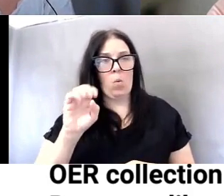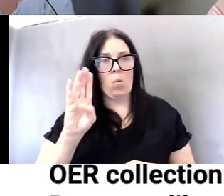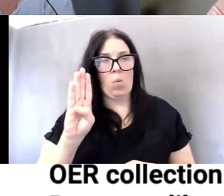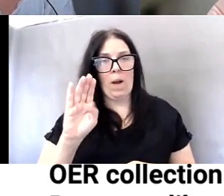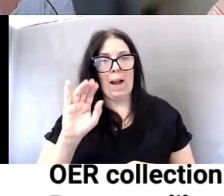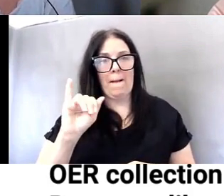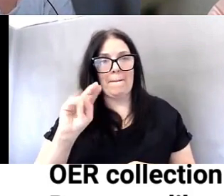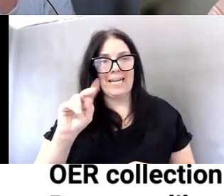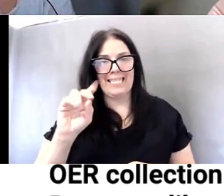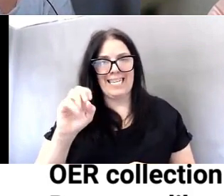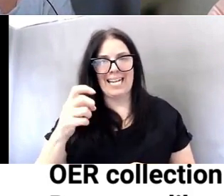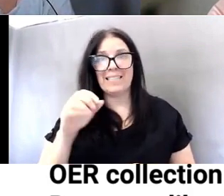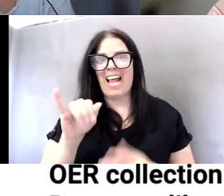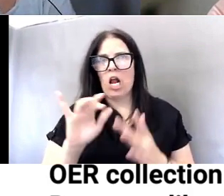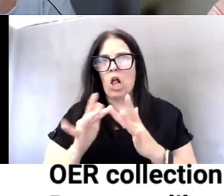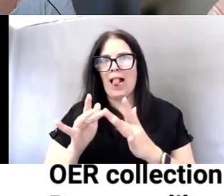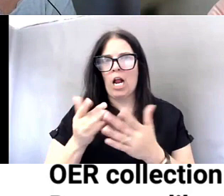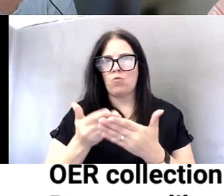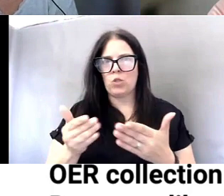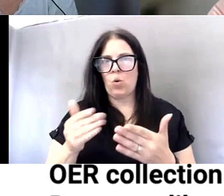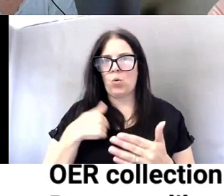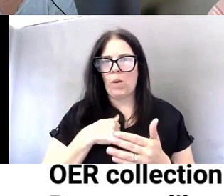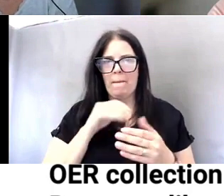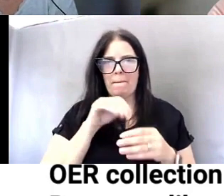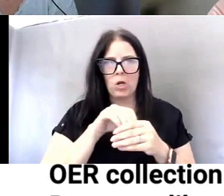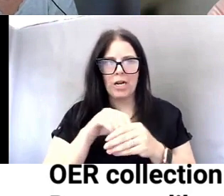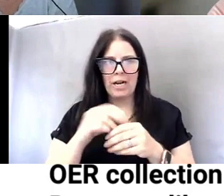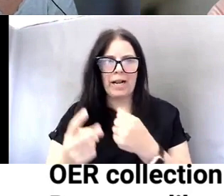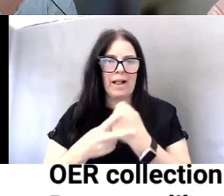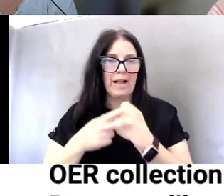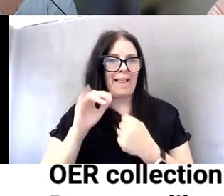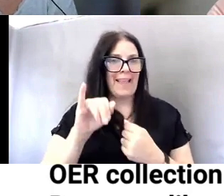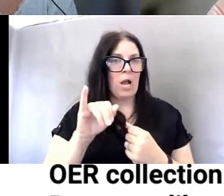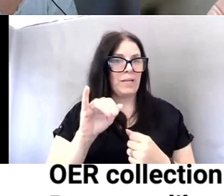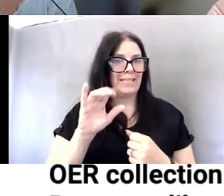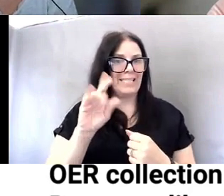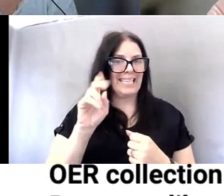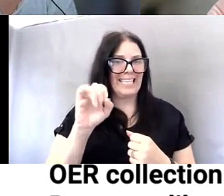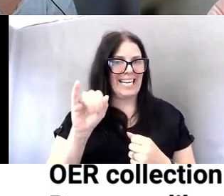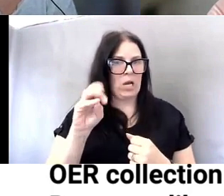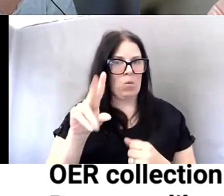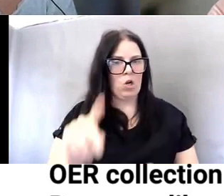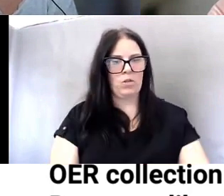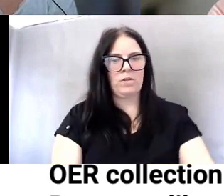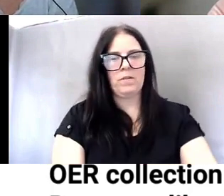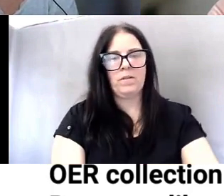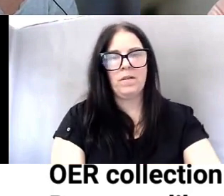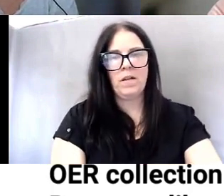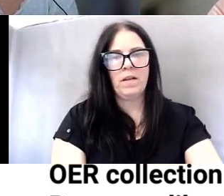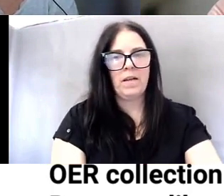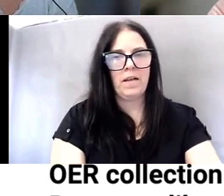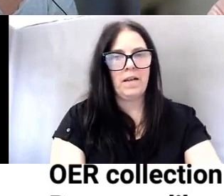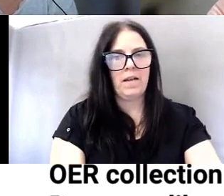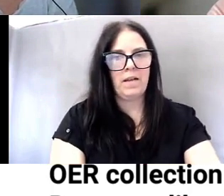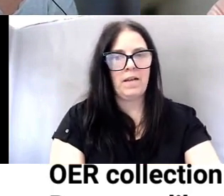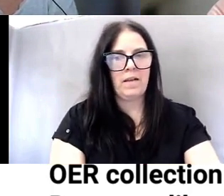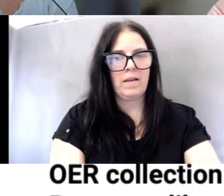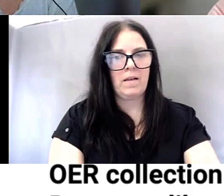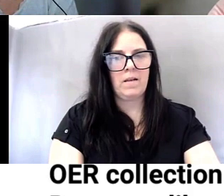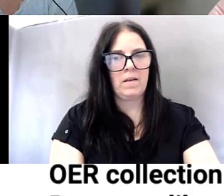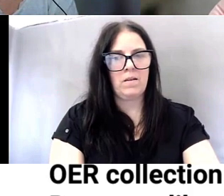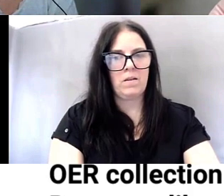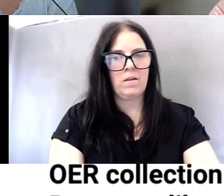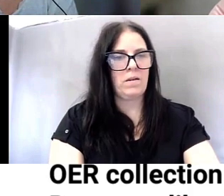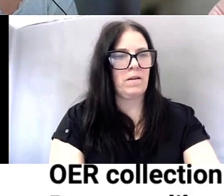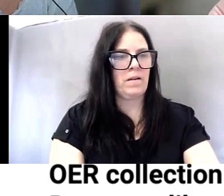resources that were cataloged. They were searchable through keywords, so that these resources didn't